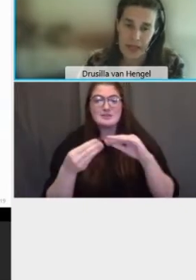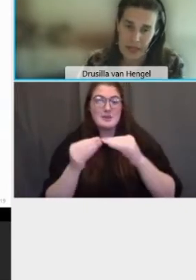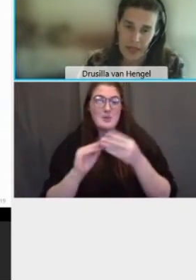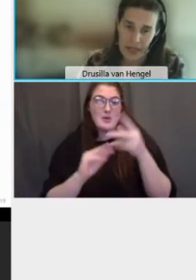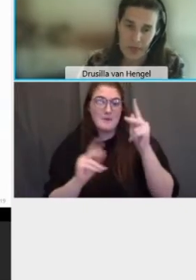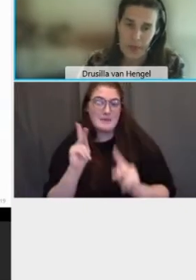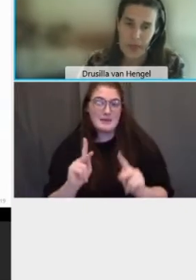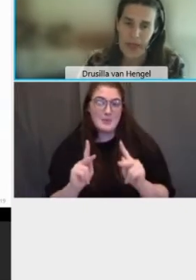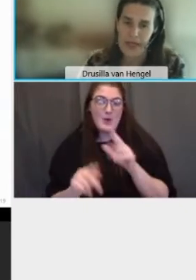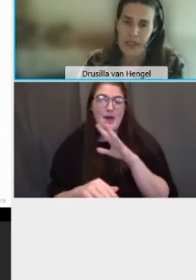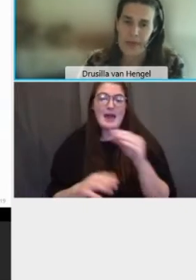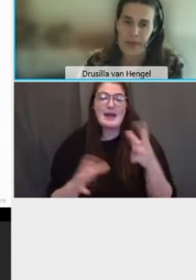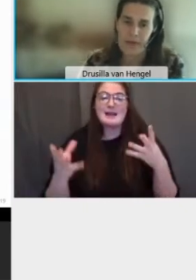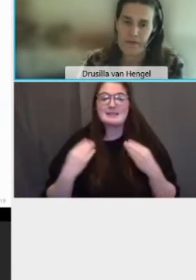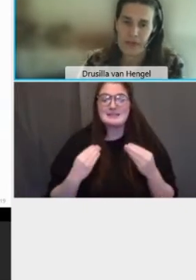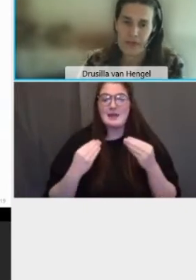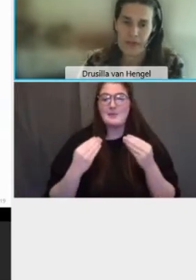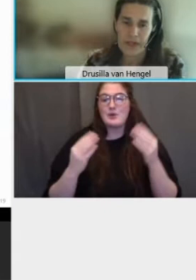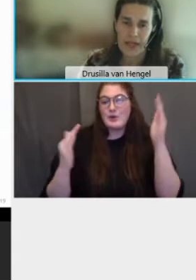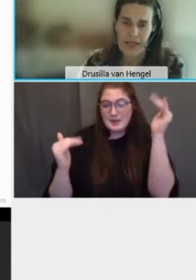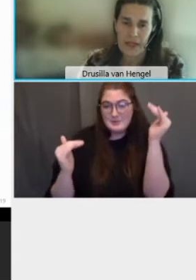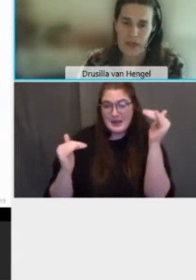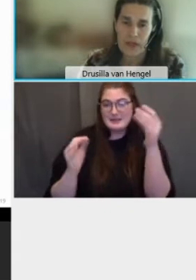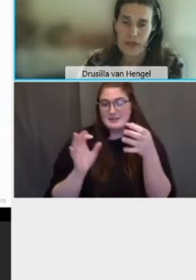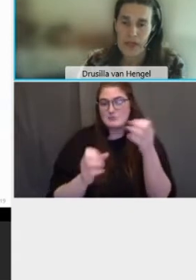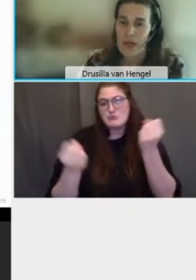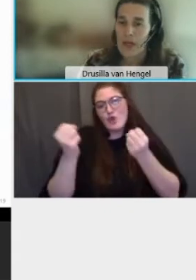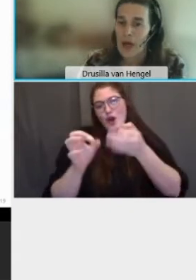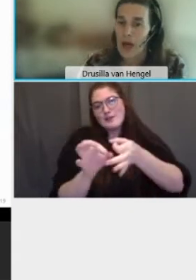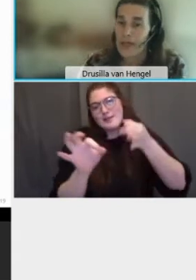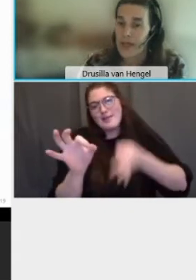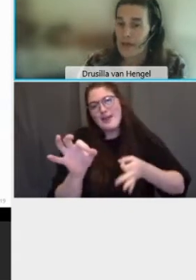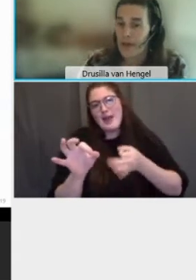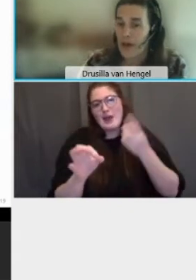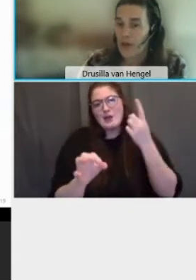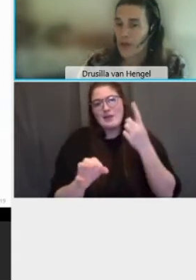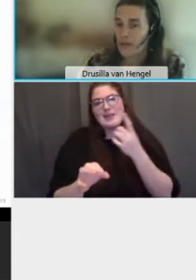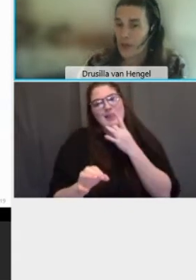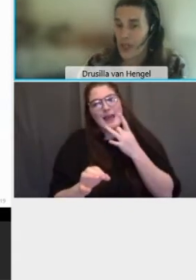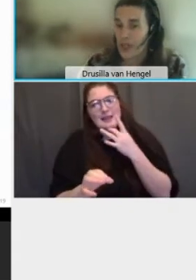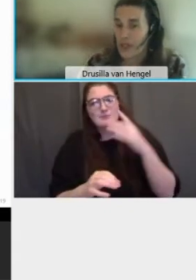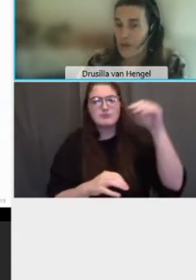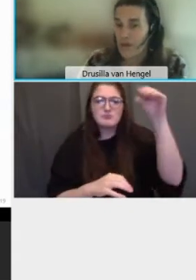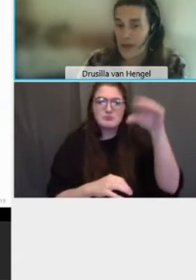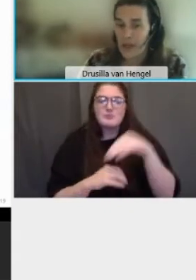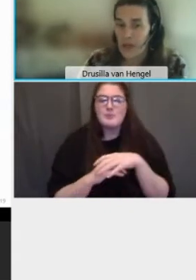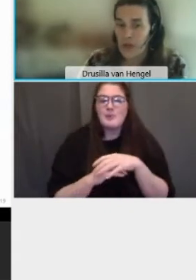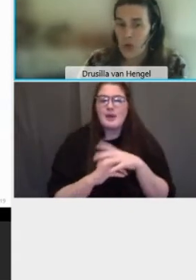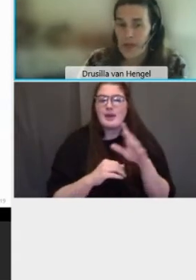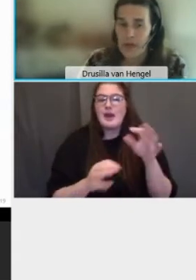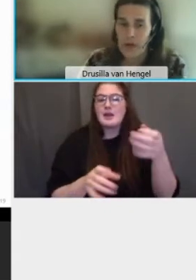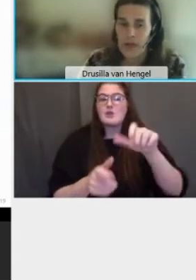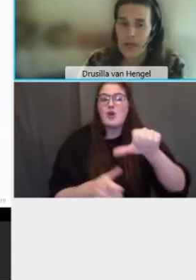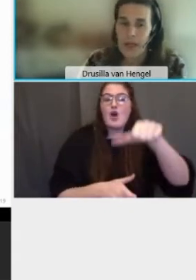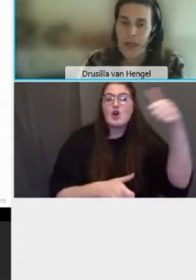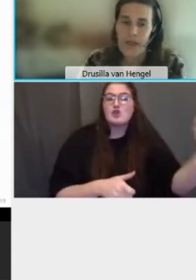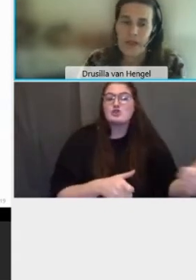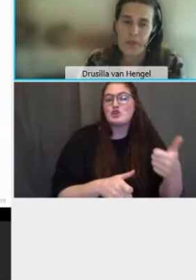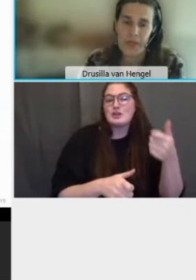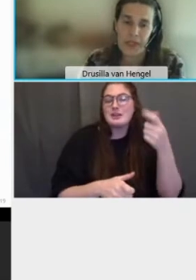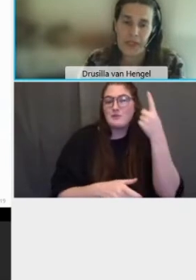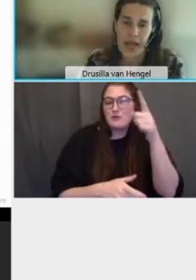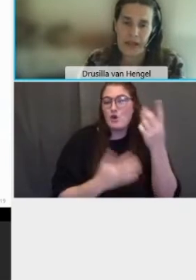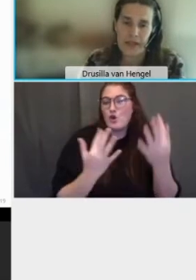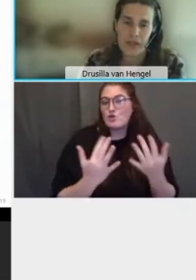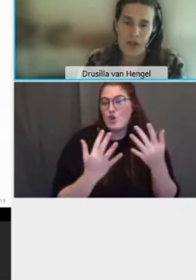and acceptable anticipated vehicle delay at signals, identified alternative locations for vending and tour bus loading, and